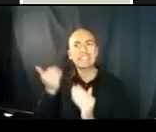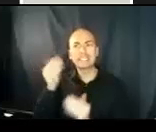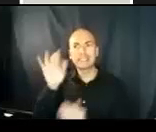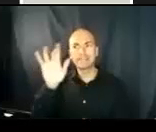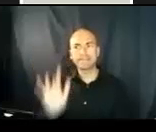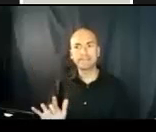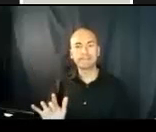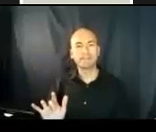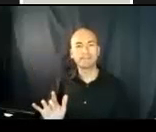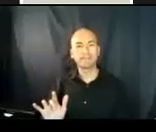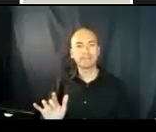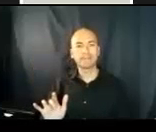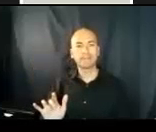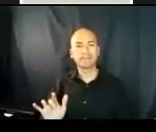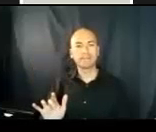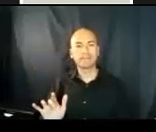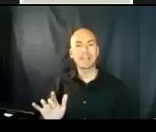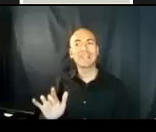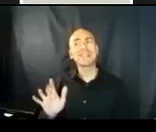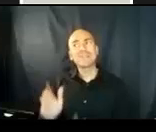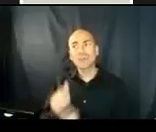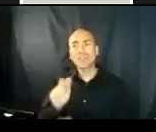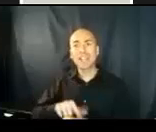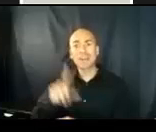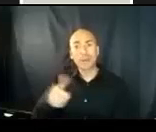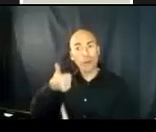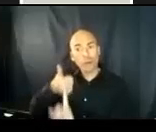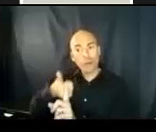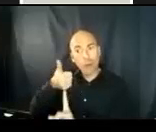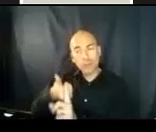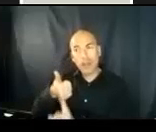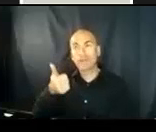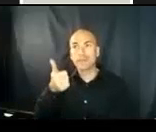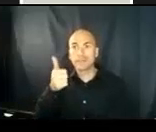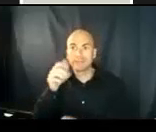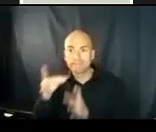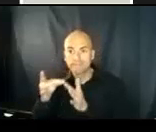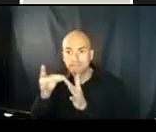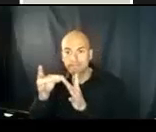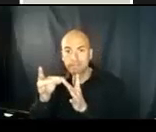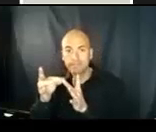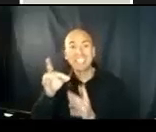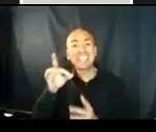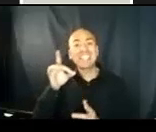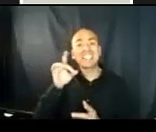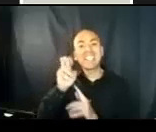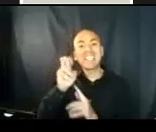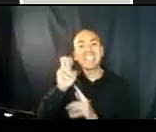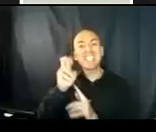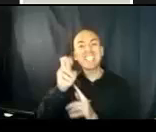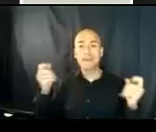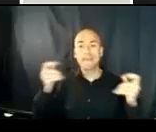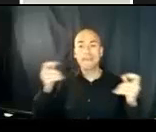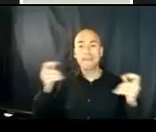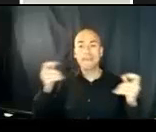even if you're doing blended learning, where you're giving them an assignment or a lesson, and you're trying to get them to own their